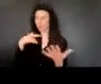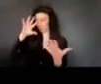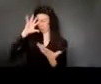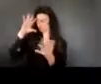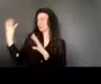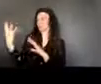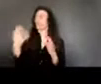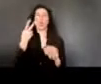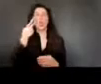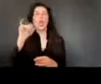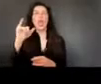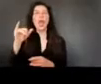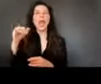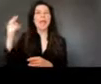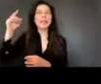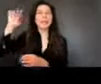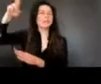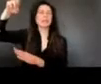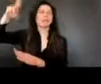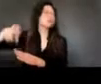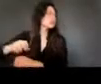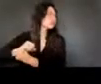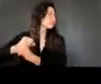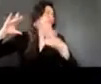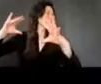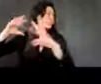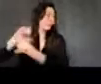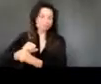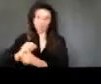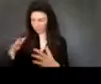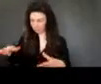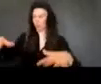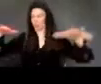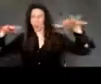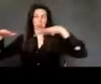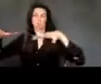like a vast open space in the middle of a mountain.